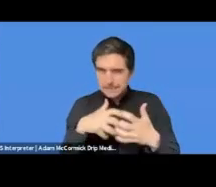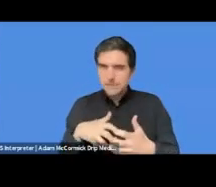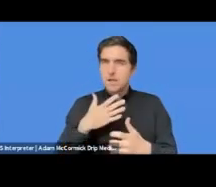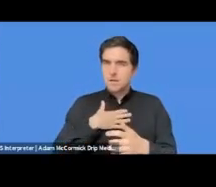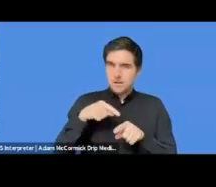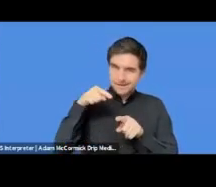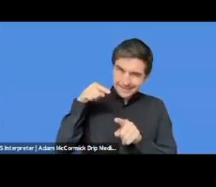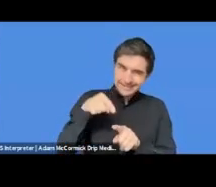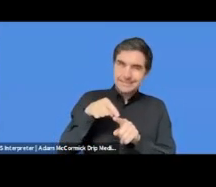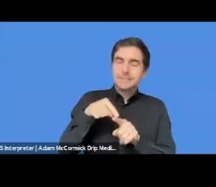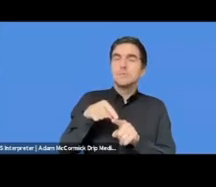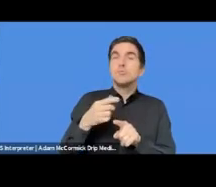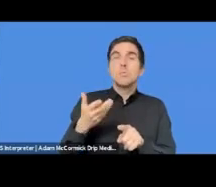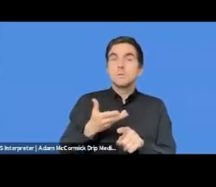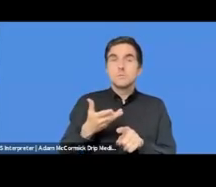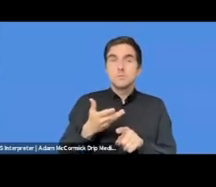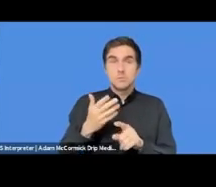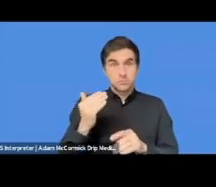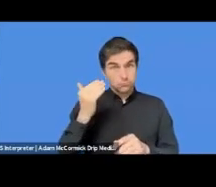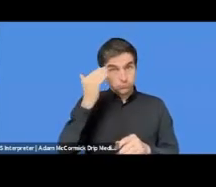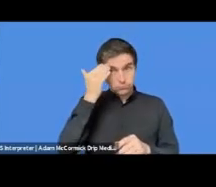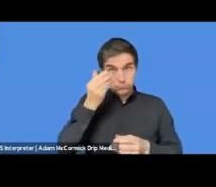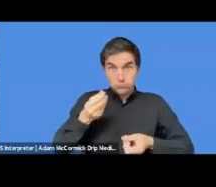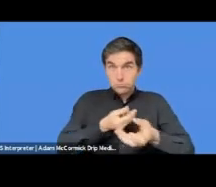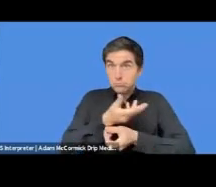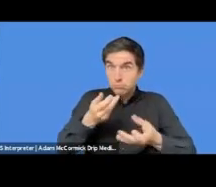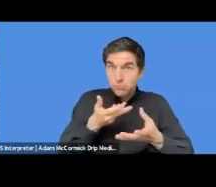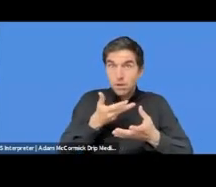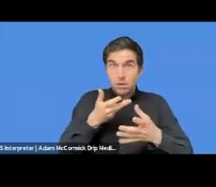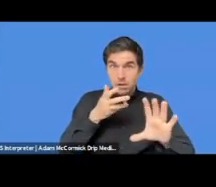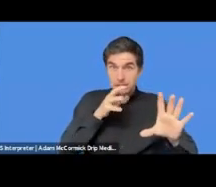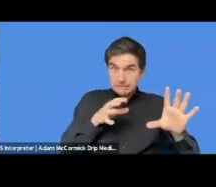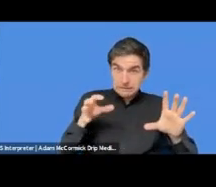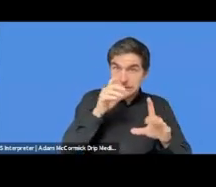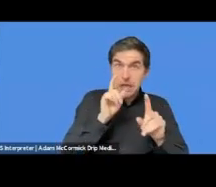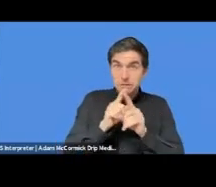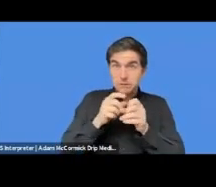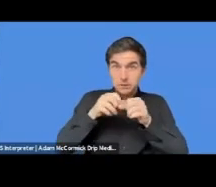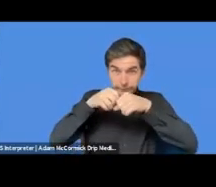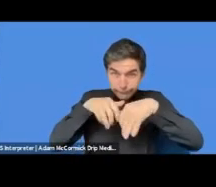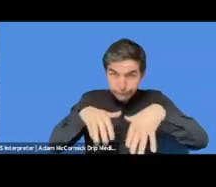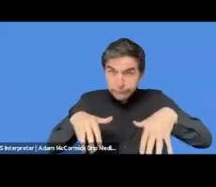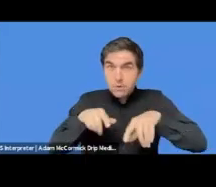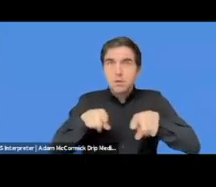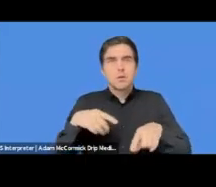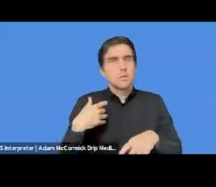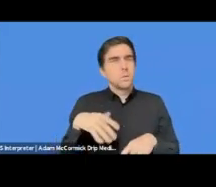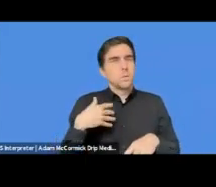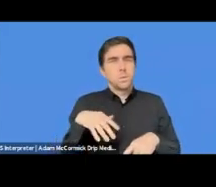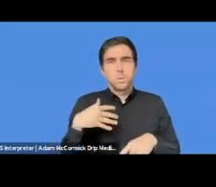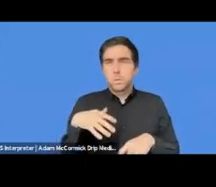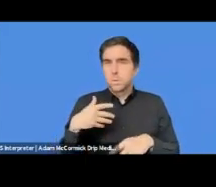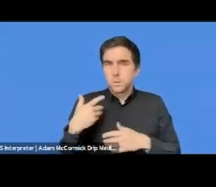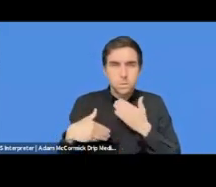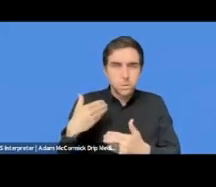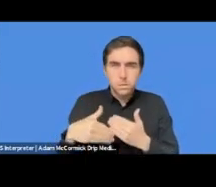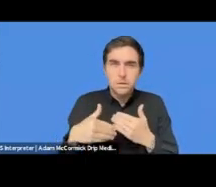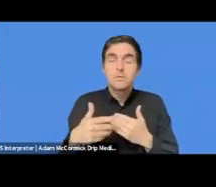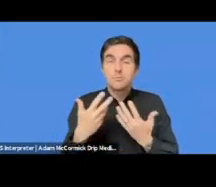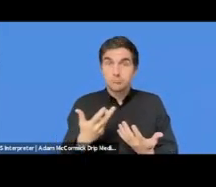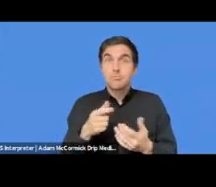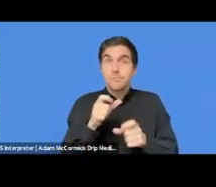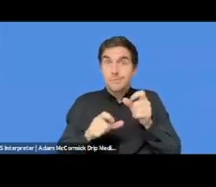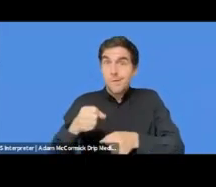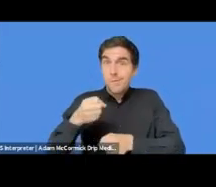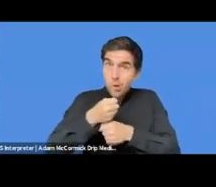Knowledge sharing at the district and sub-district level. So when we received as practitioners the transform